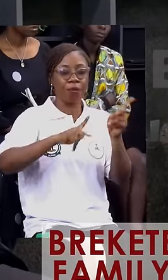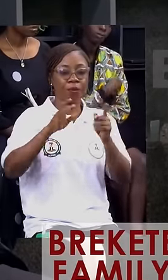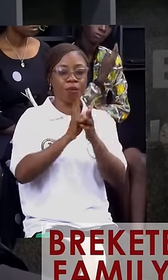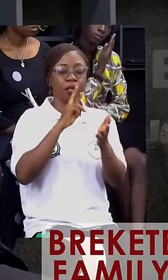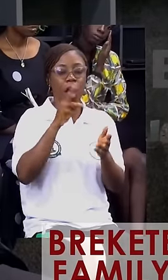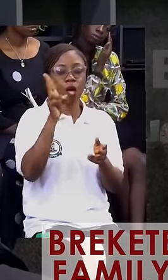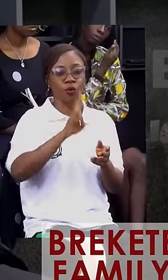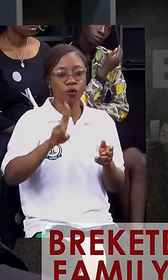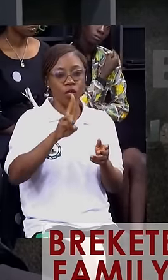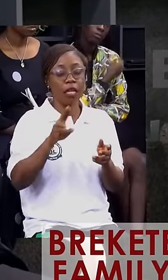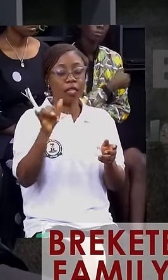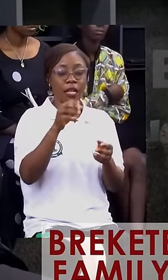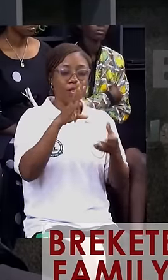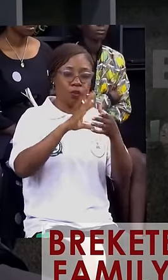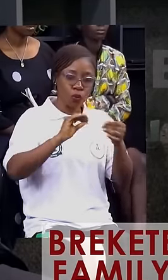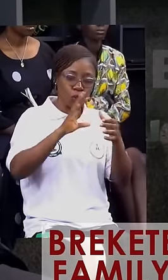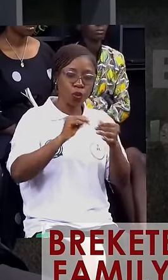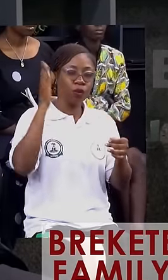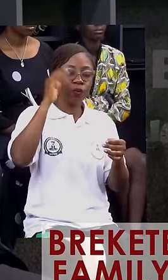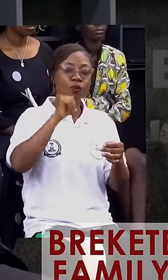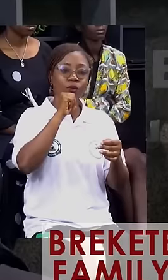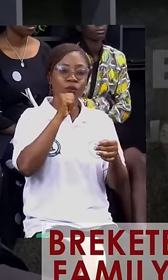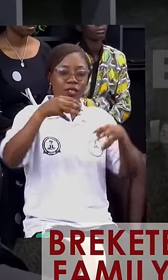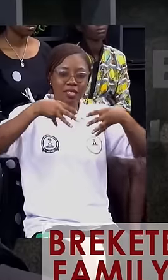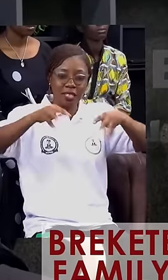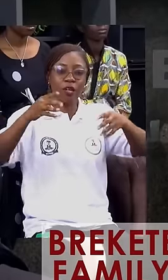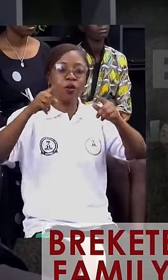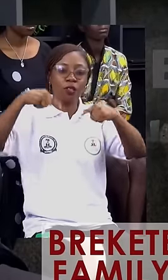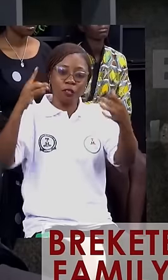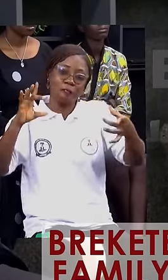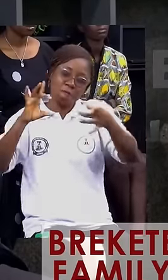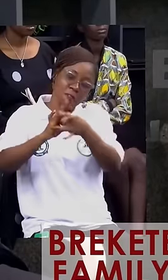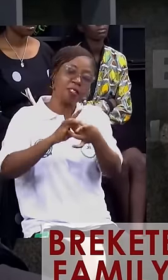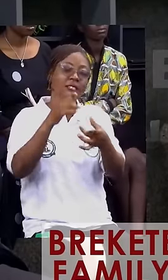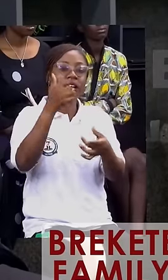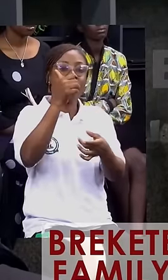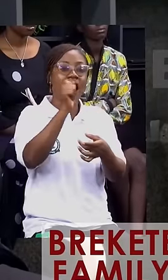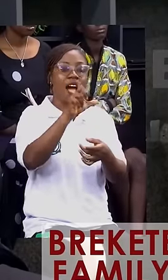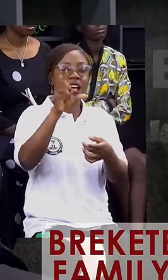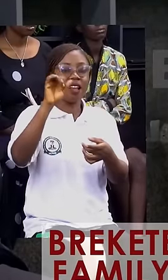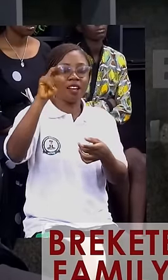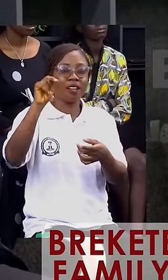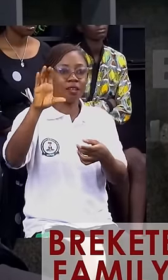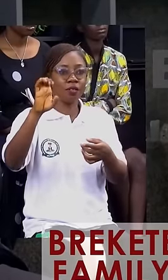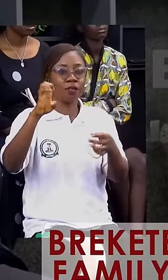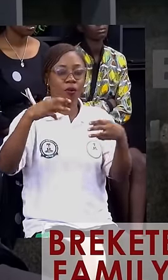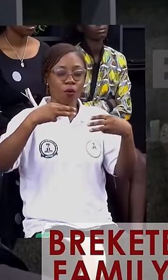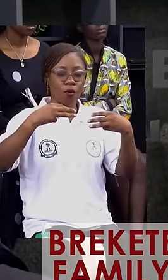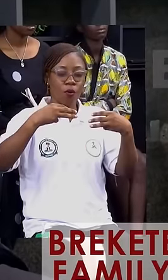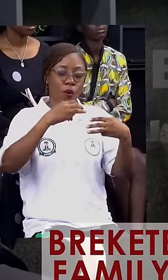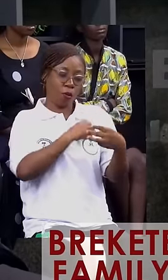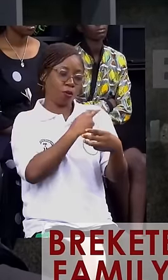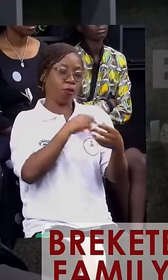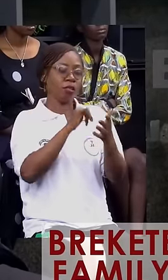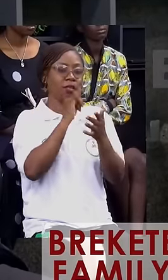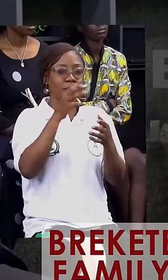their story will not sell until they hook Alliance Hospital. That's why they brought us in to ensure that their market sell. Who knows